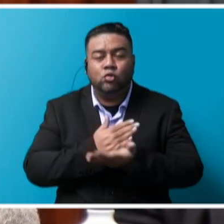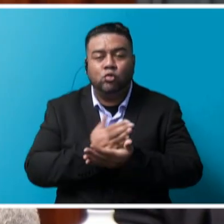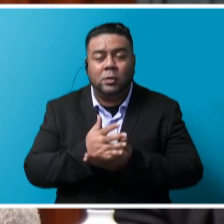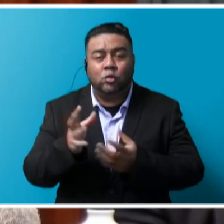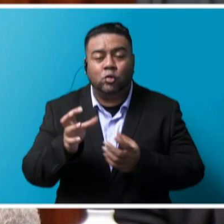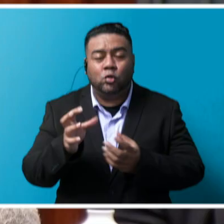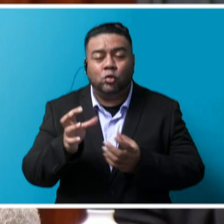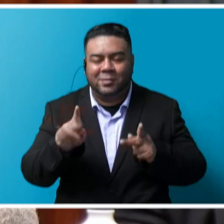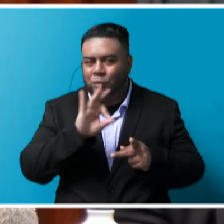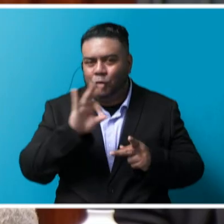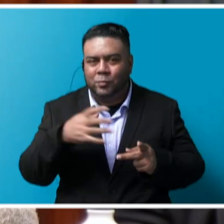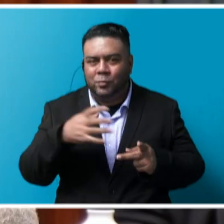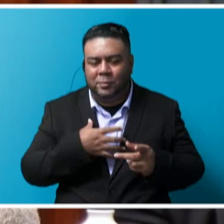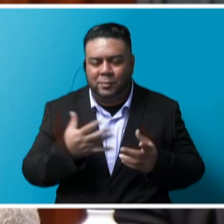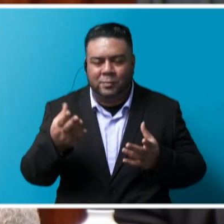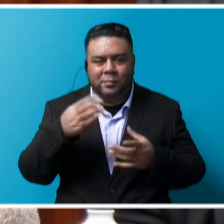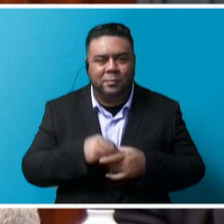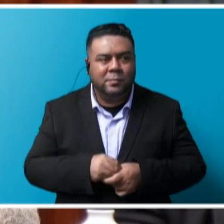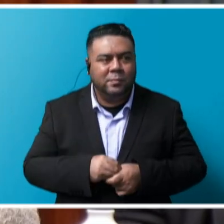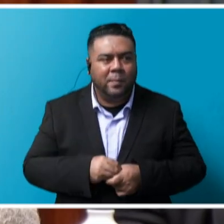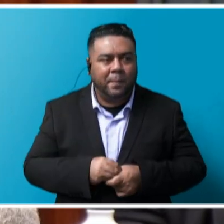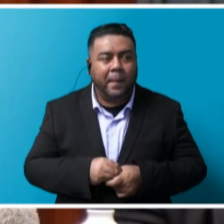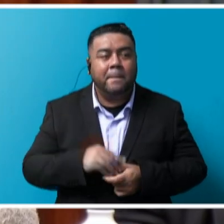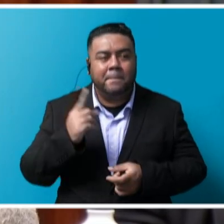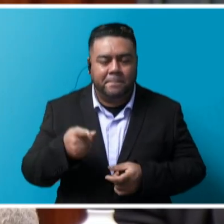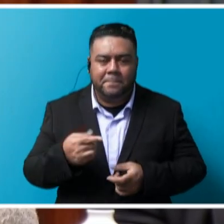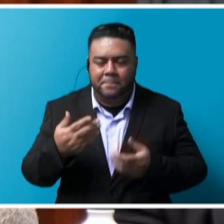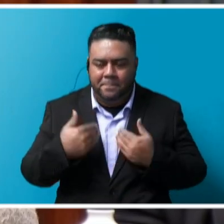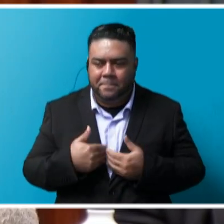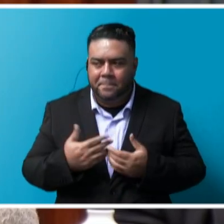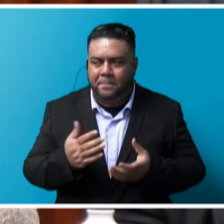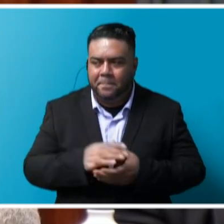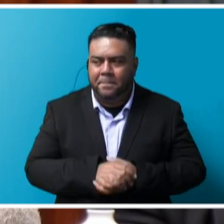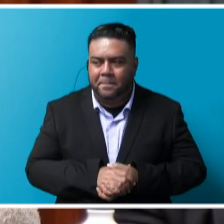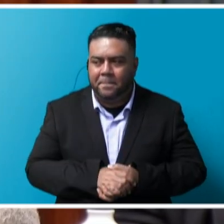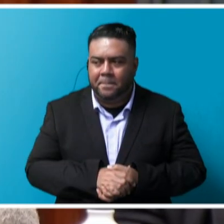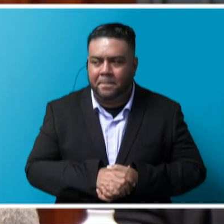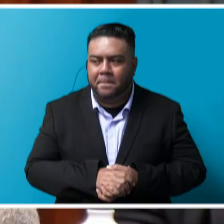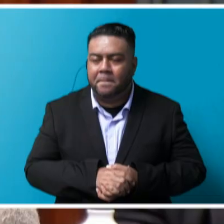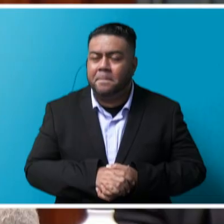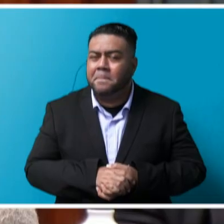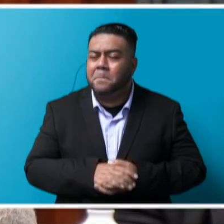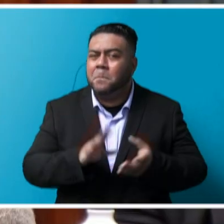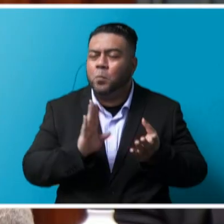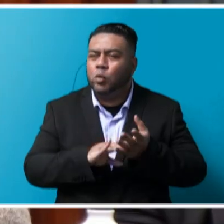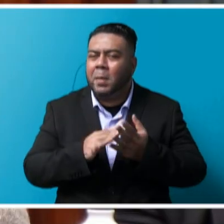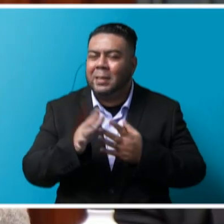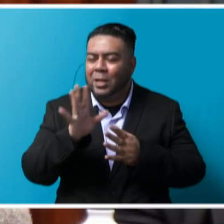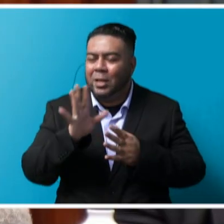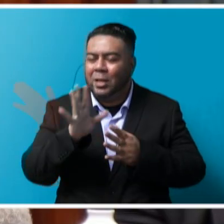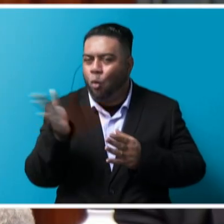longer concentrated in a handful of urban centres, but reaches every region, every municipality, and every